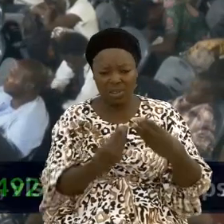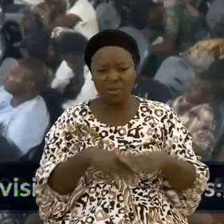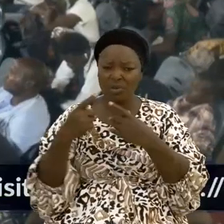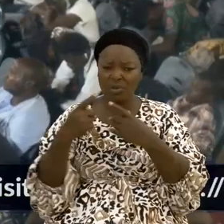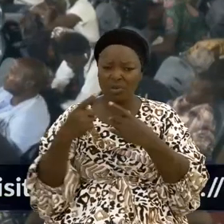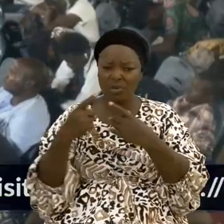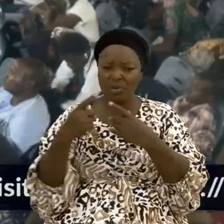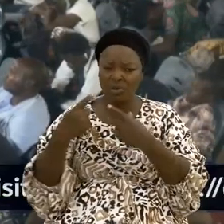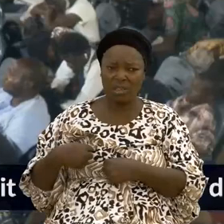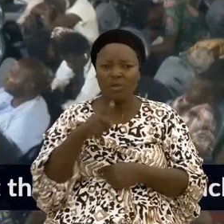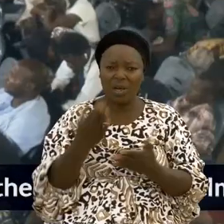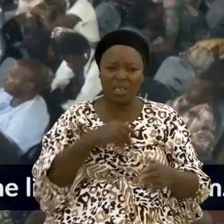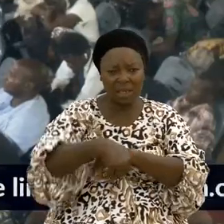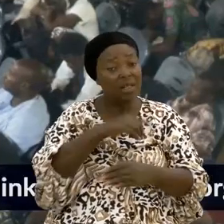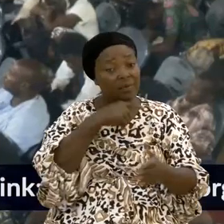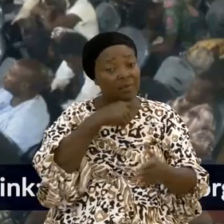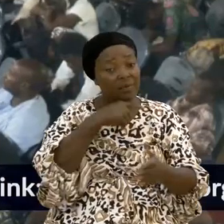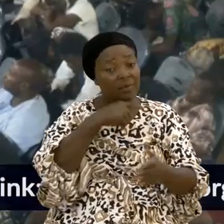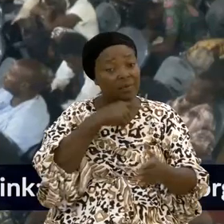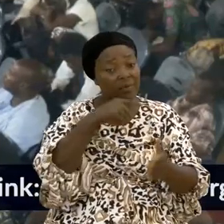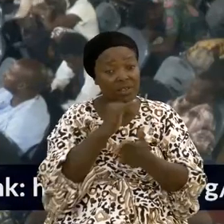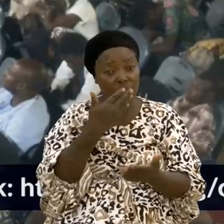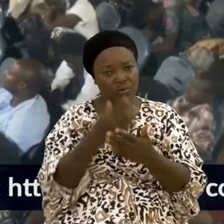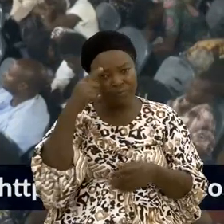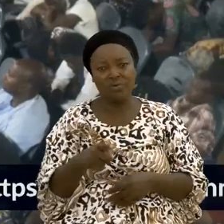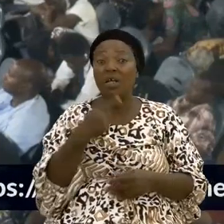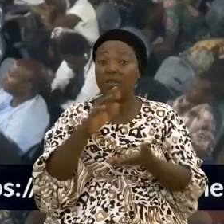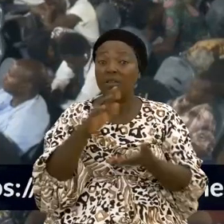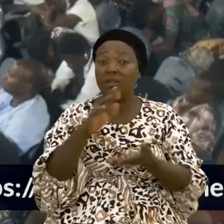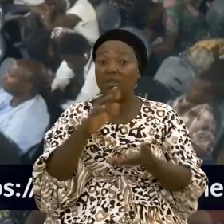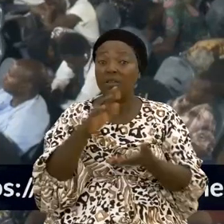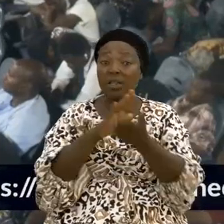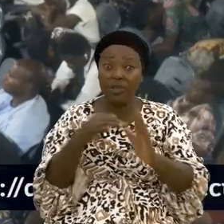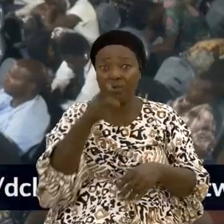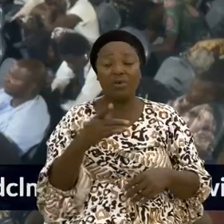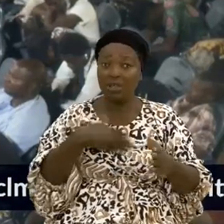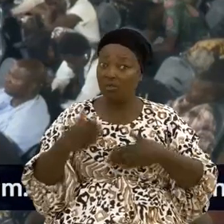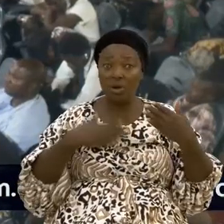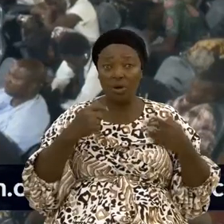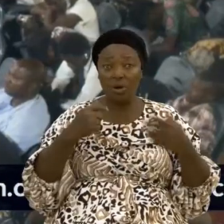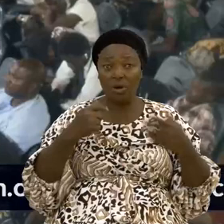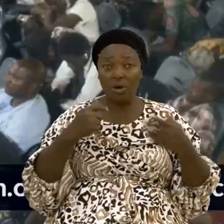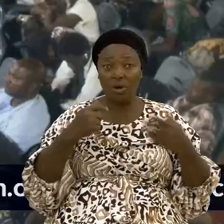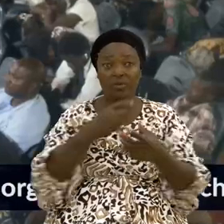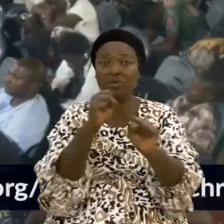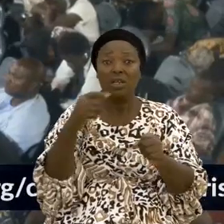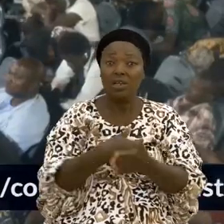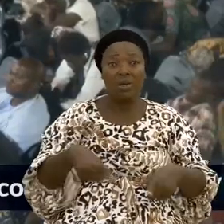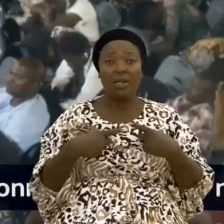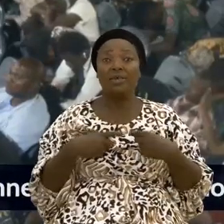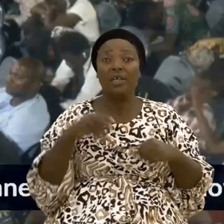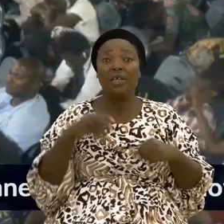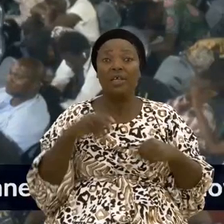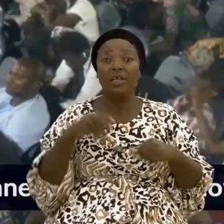now. This is good for you. The peace of God, the joy of salvation, the new life